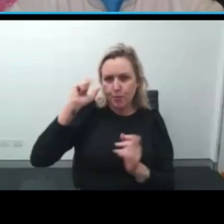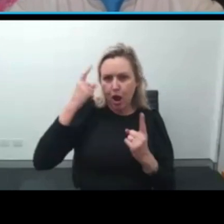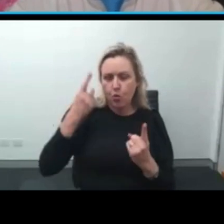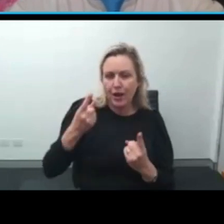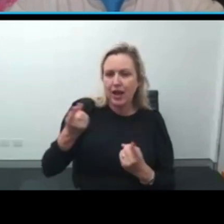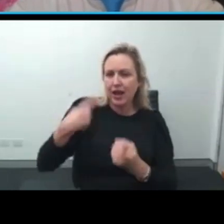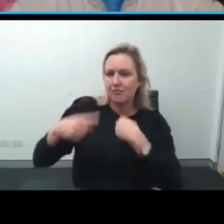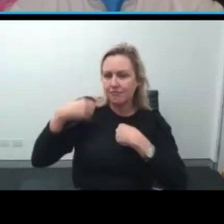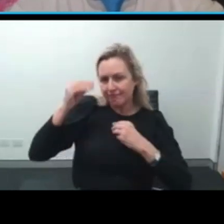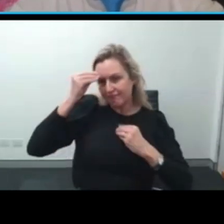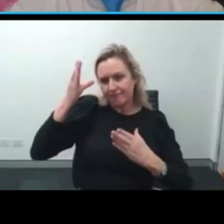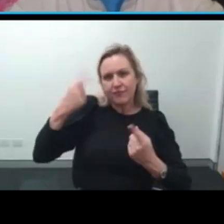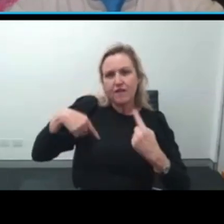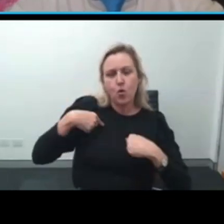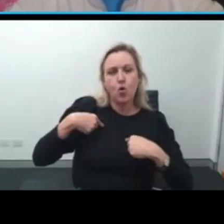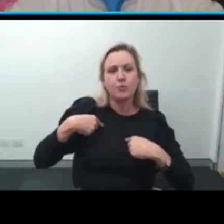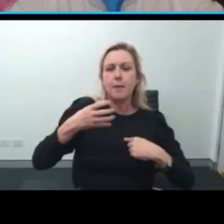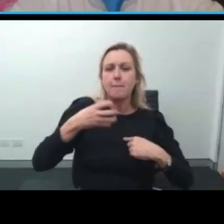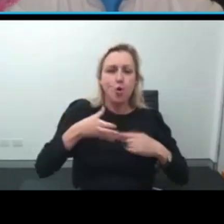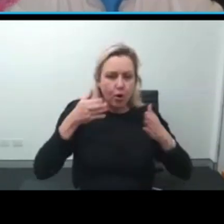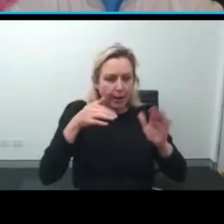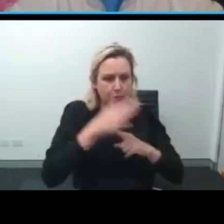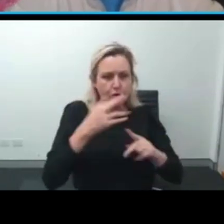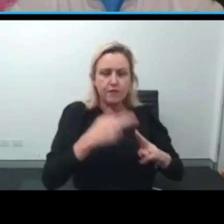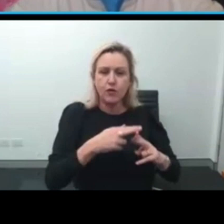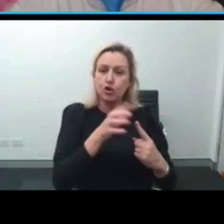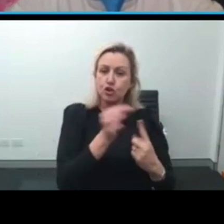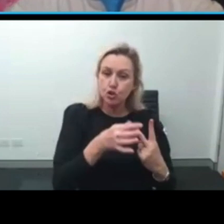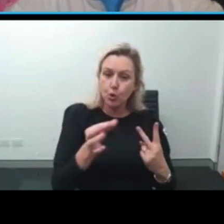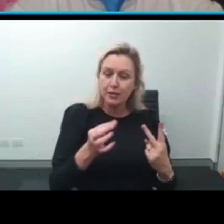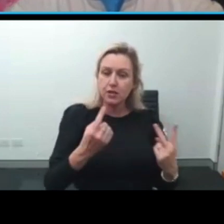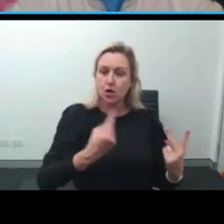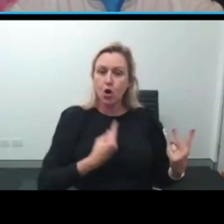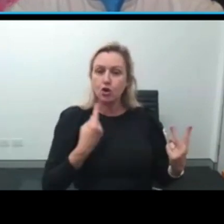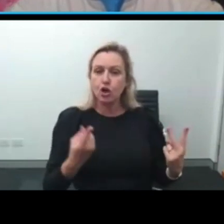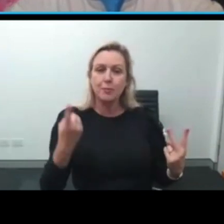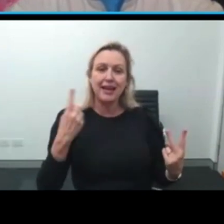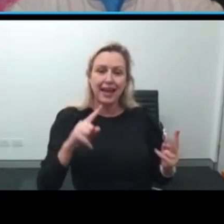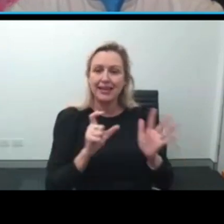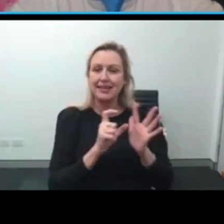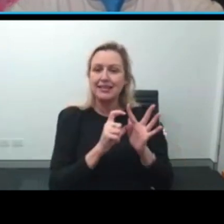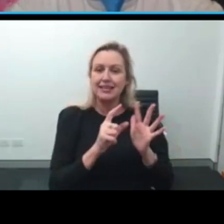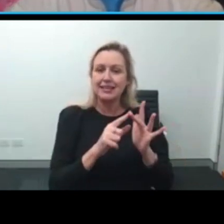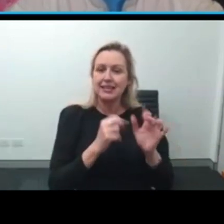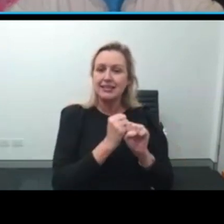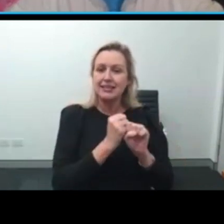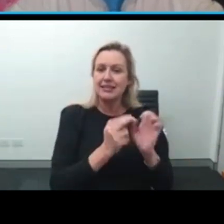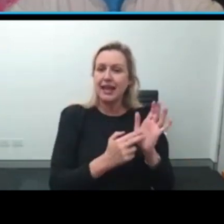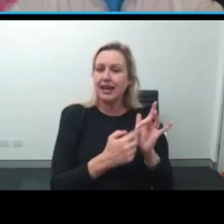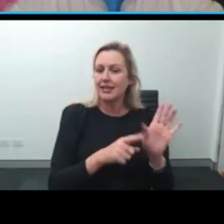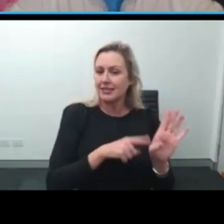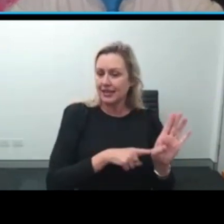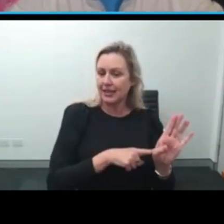care, and that they put a greater emphasis on choice, autonomy and dignity of risk for older people, and therefore met